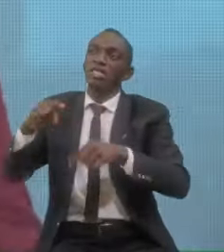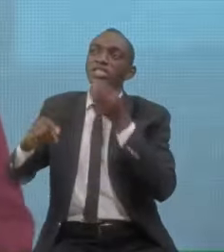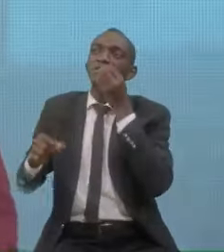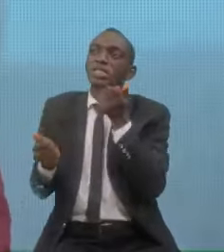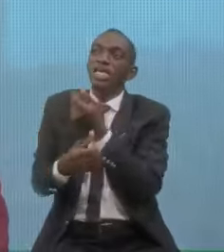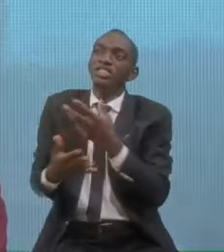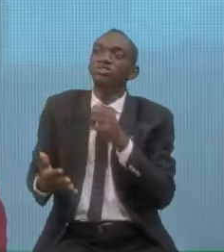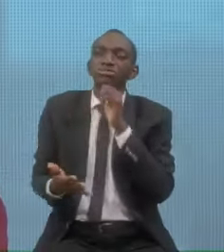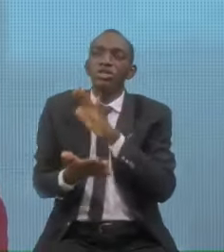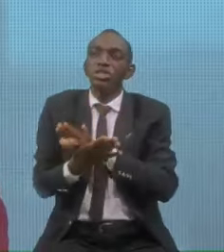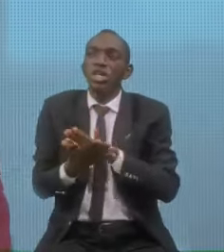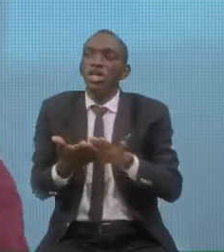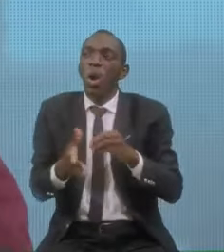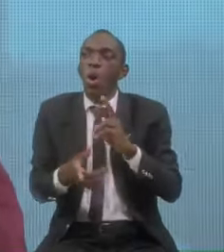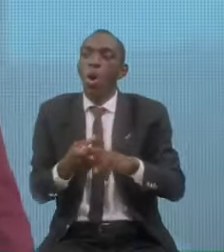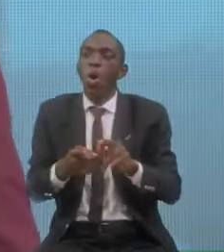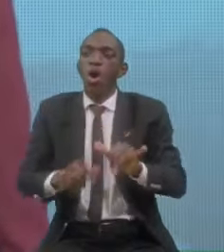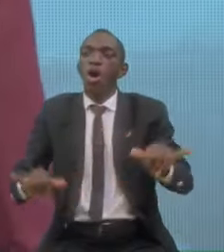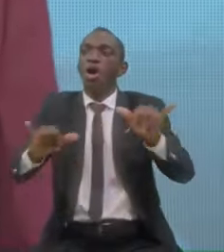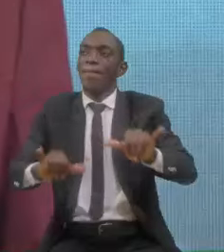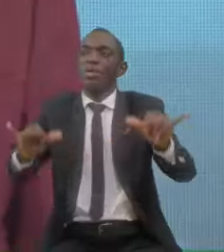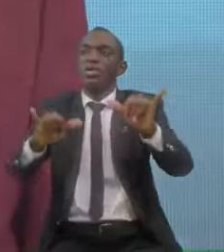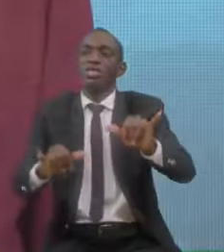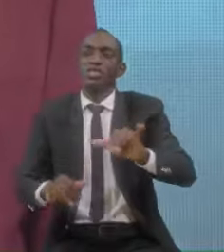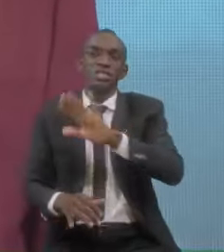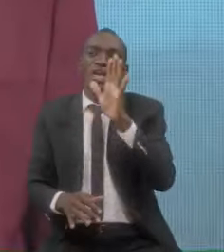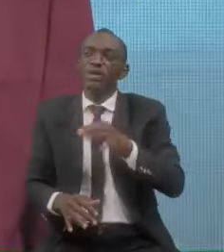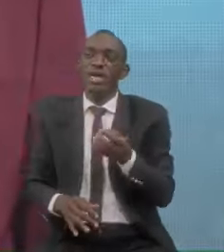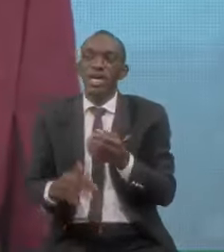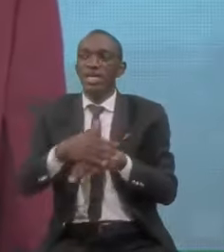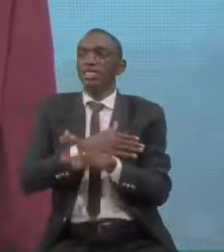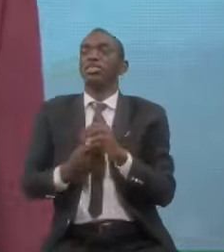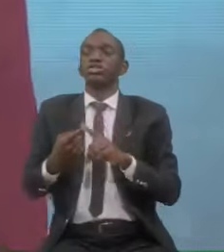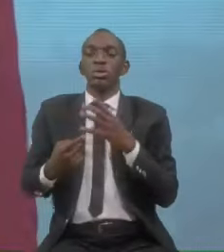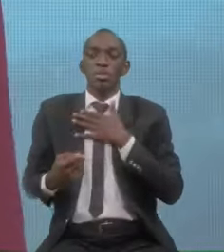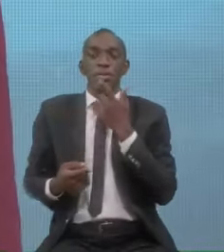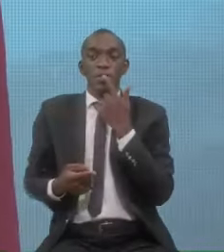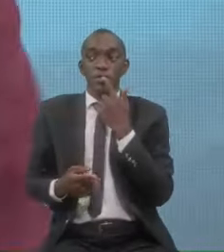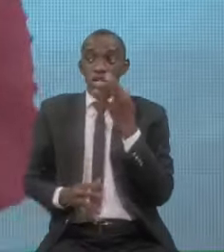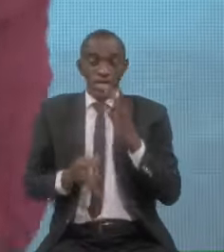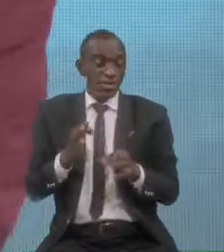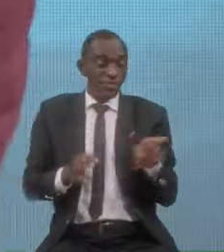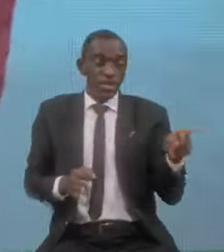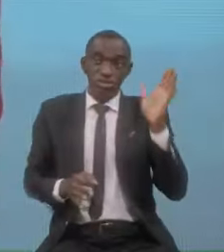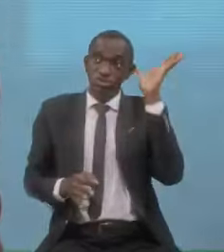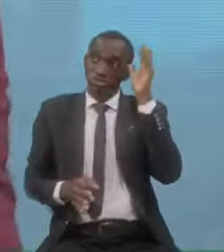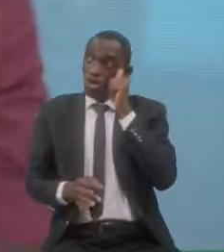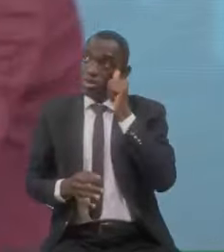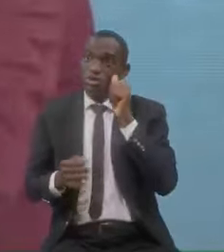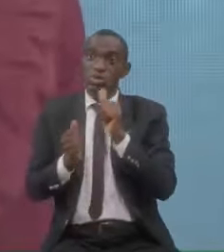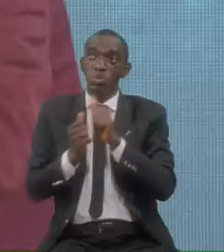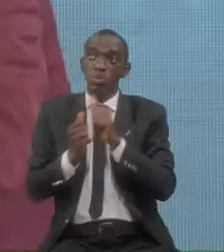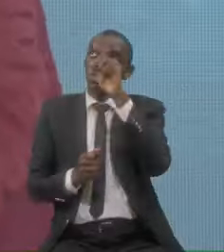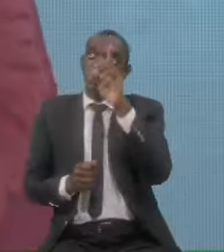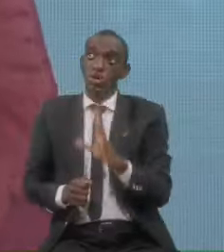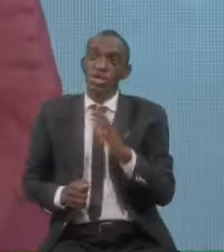ever entered into my mouth. If he was so rigid with God because of the